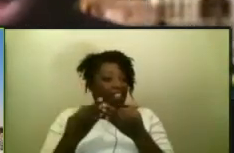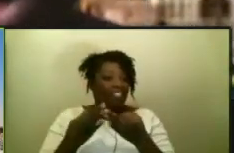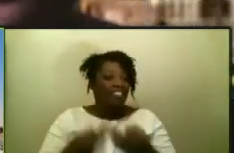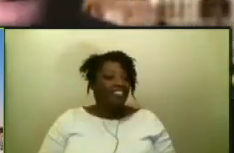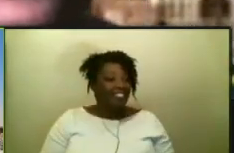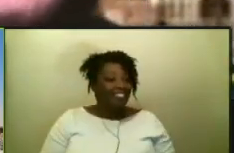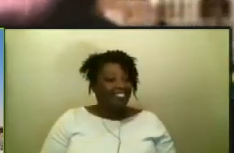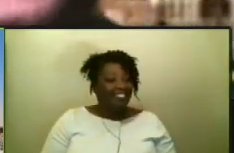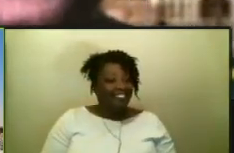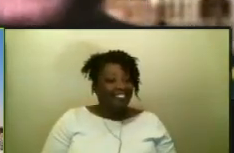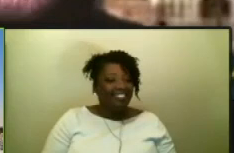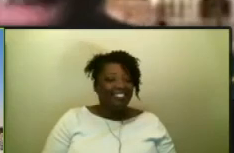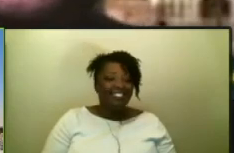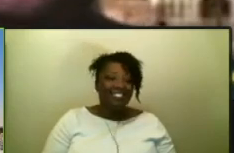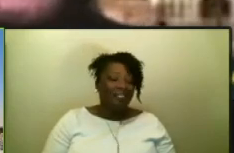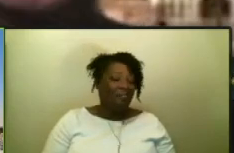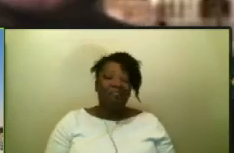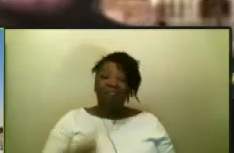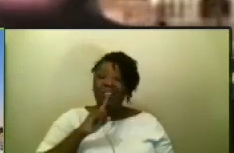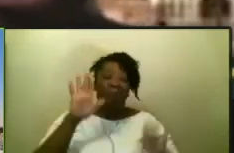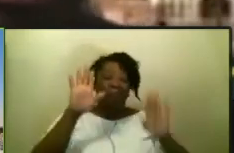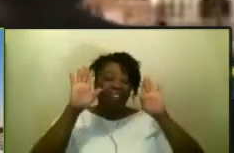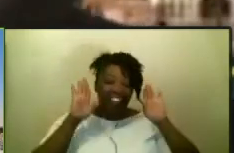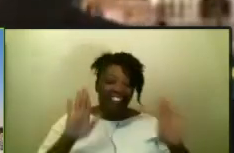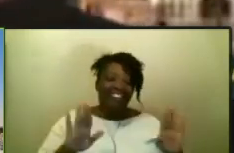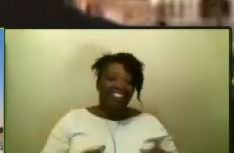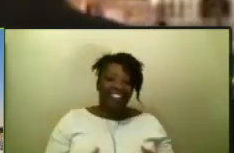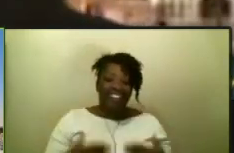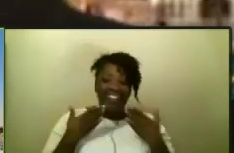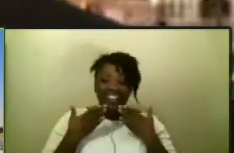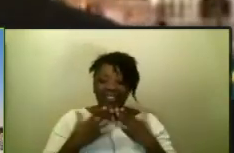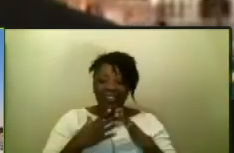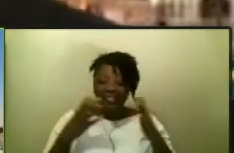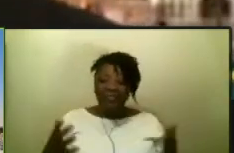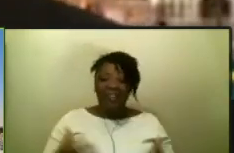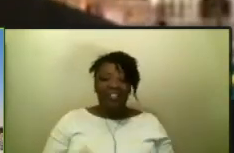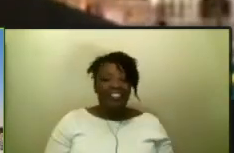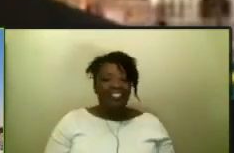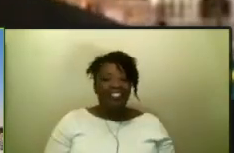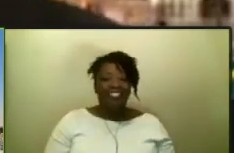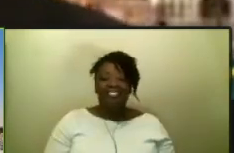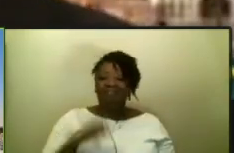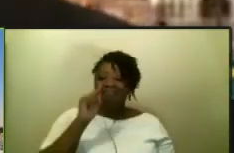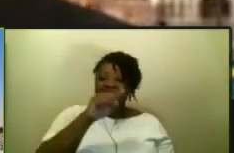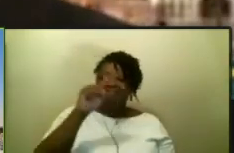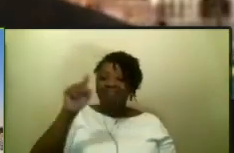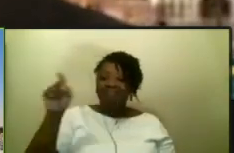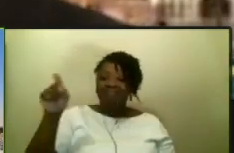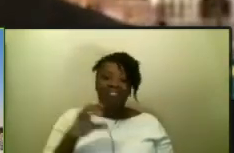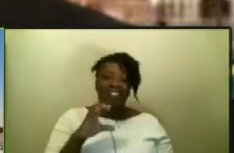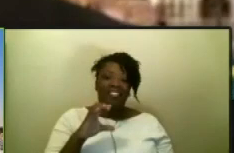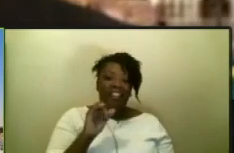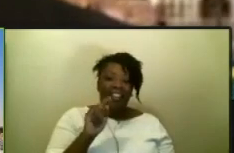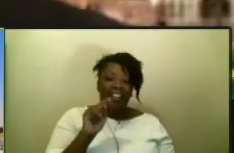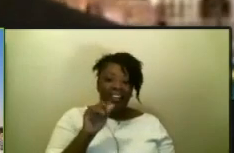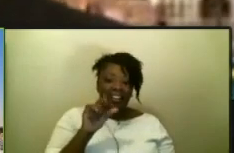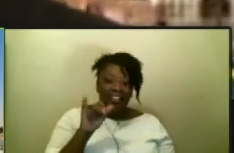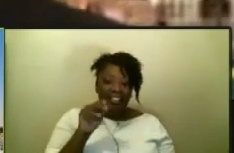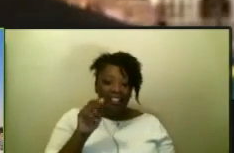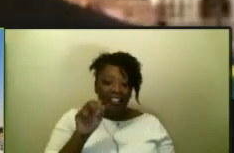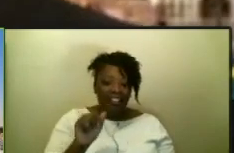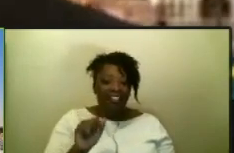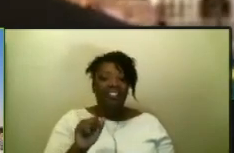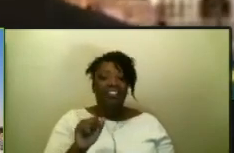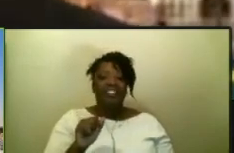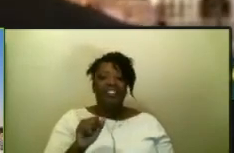fundraising also. So this is great. Thank you, Abisa. Thank you, Catalina, with the South East Michigan, you